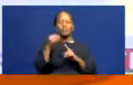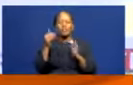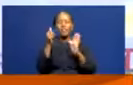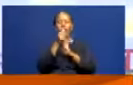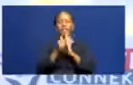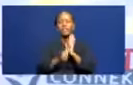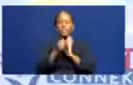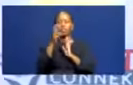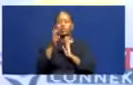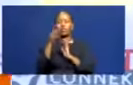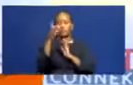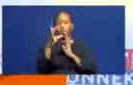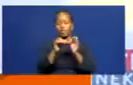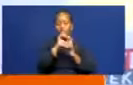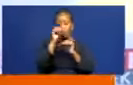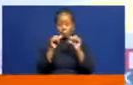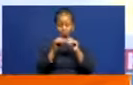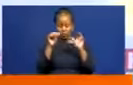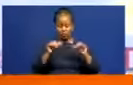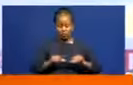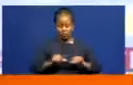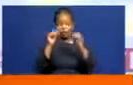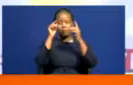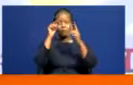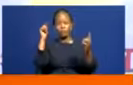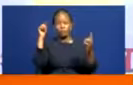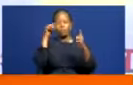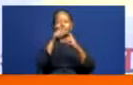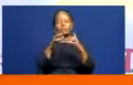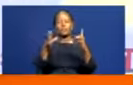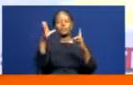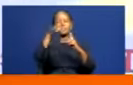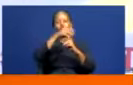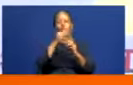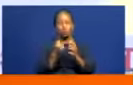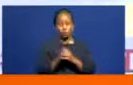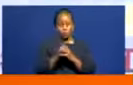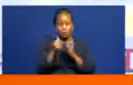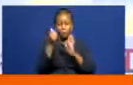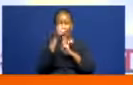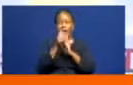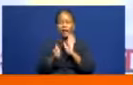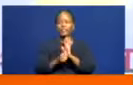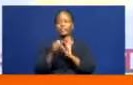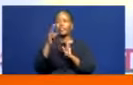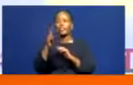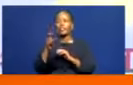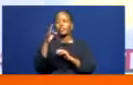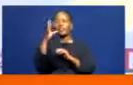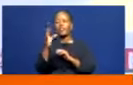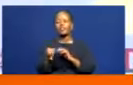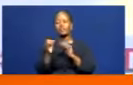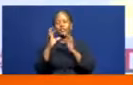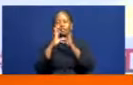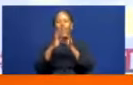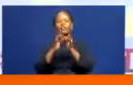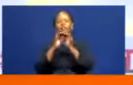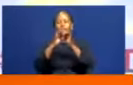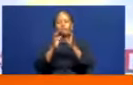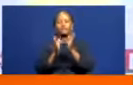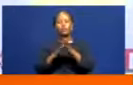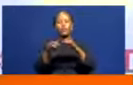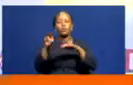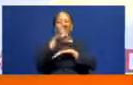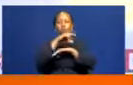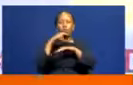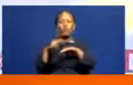the Sustainable Development Goals. Agenda 2030 of the African Union, alongside the National Development